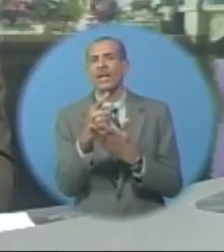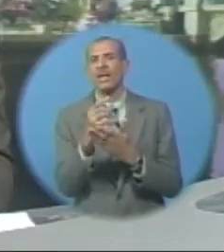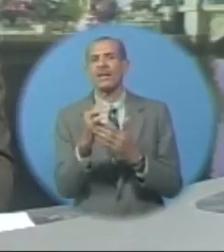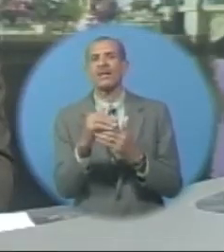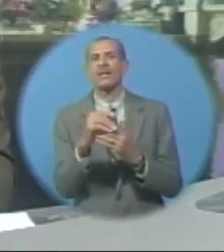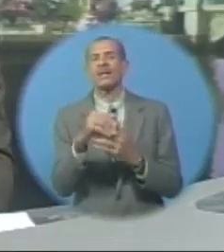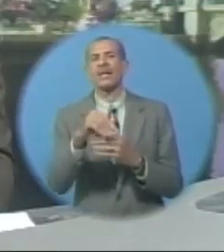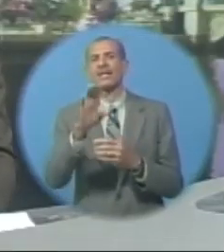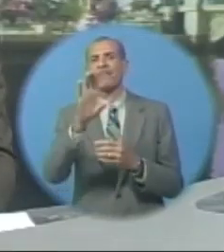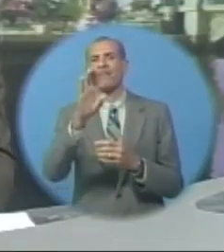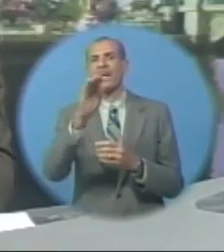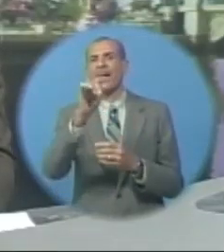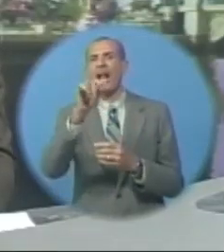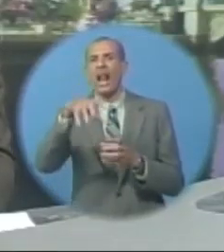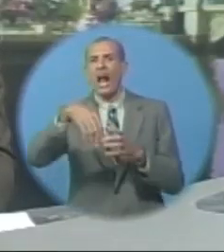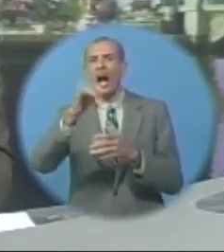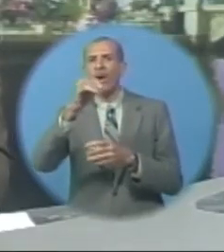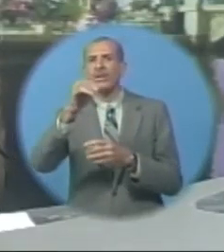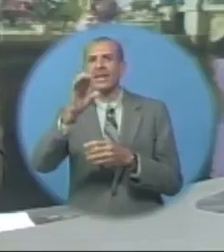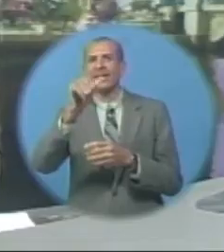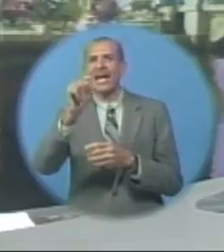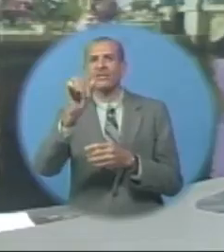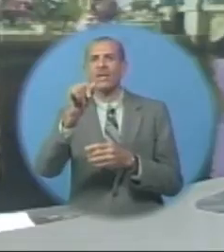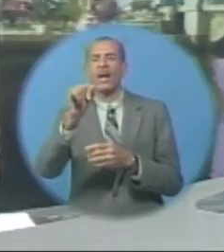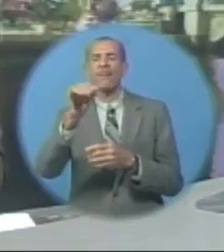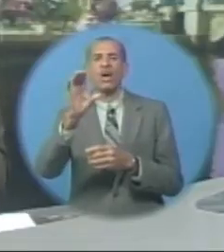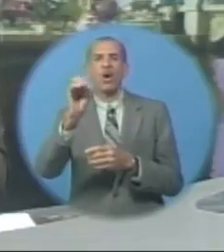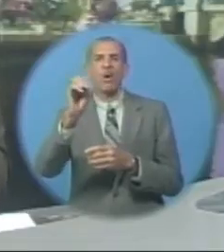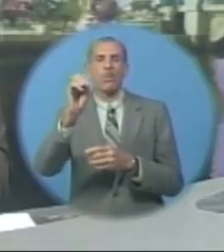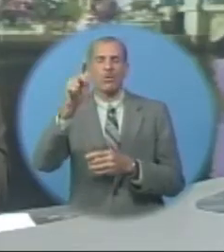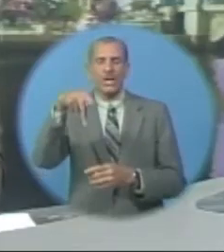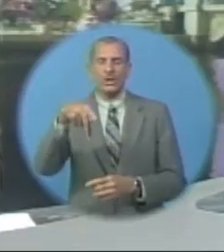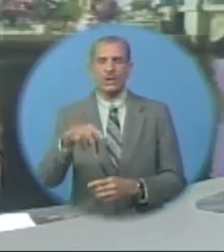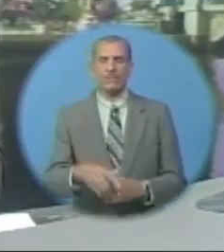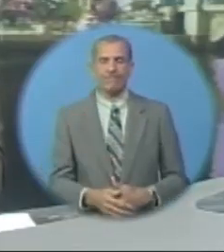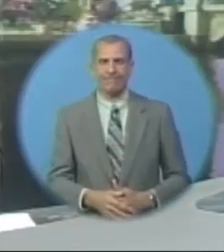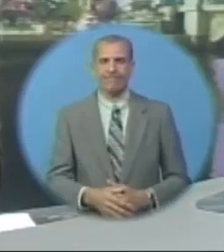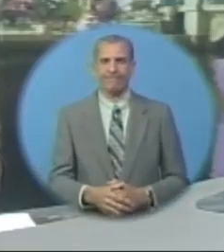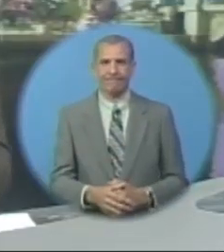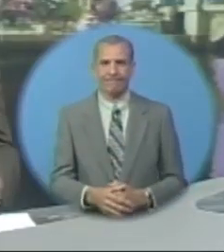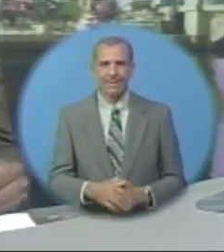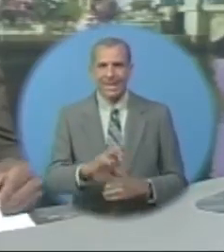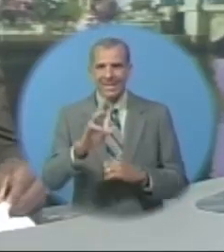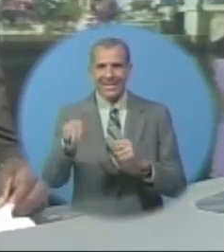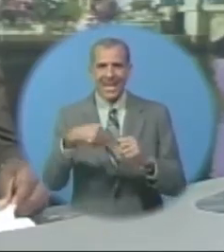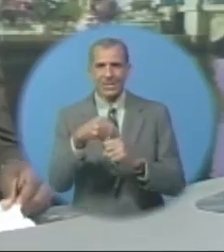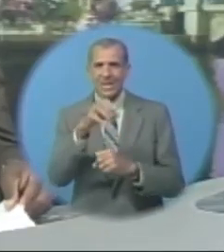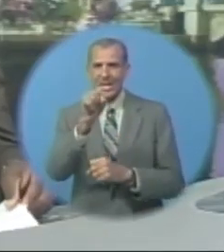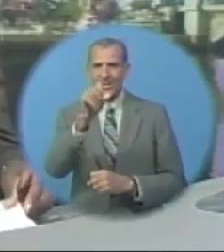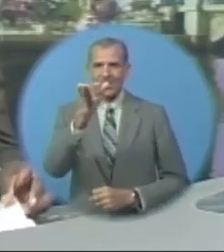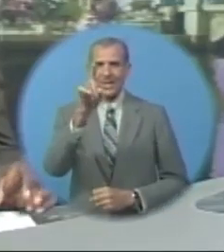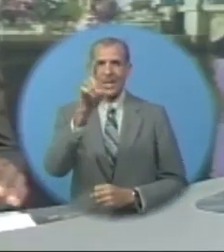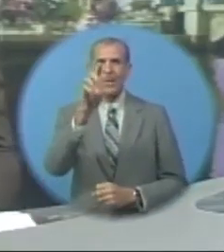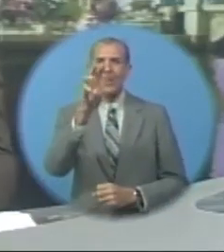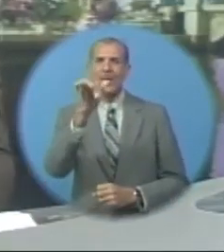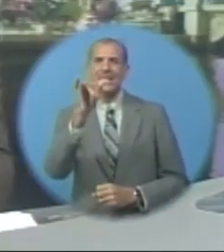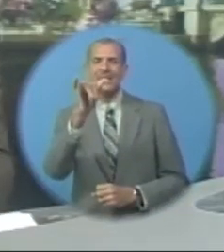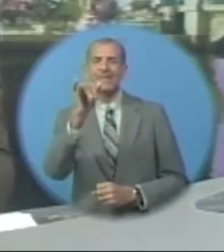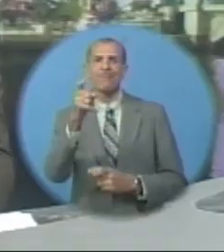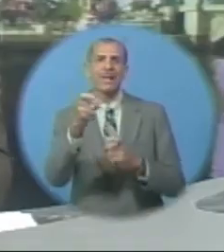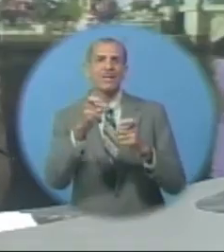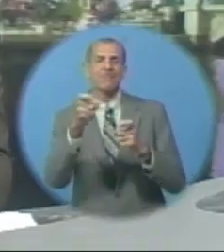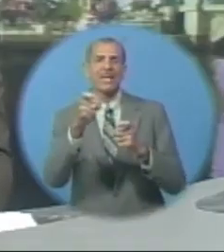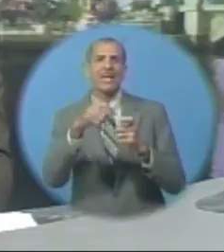bail out the cash-strapped and debt-burdened state-owned corporation. The National Solid Waste Management Authority in Jamaica